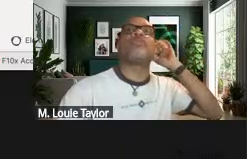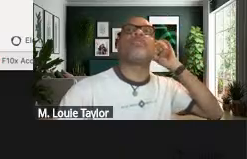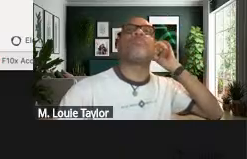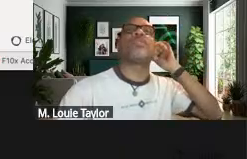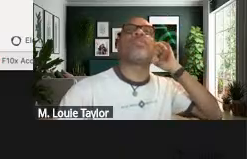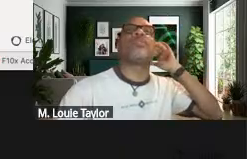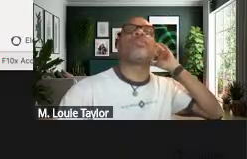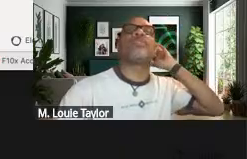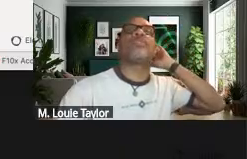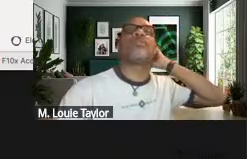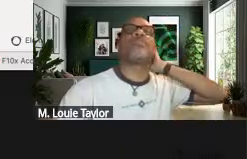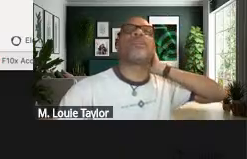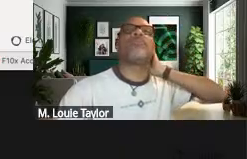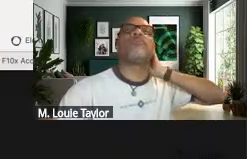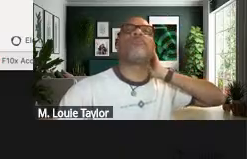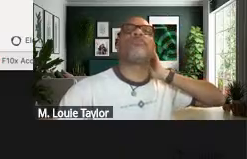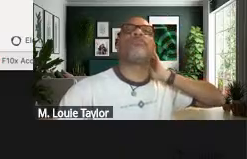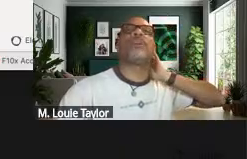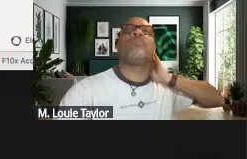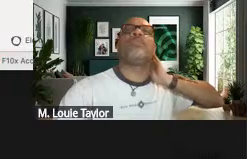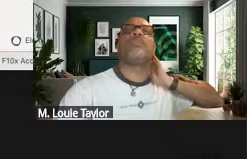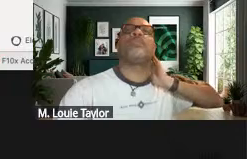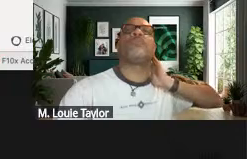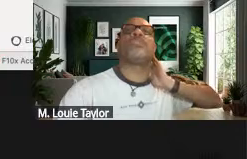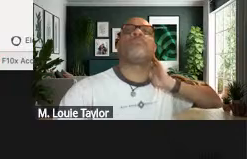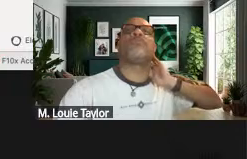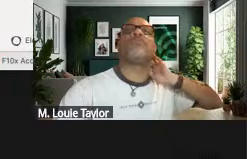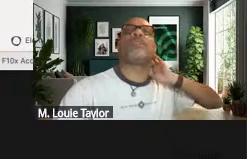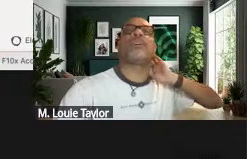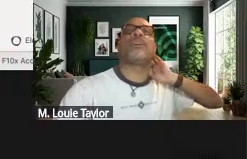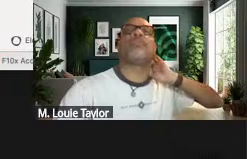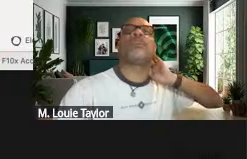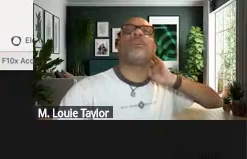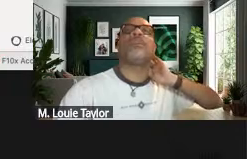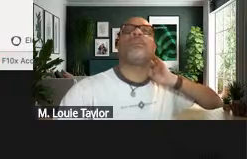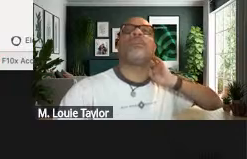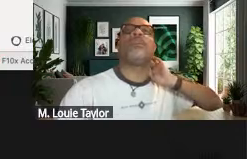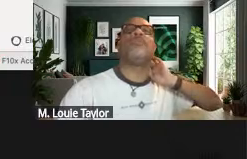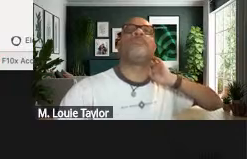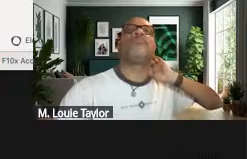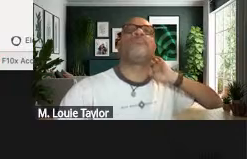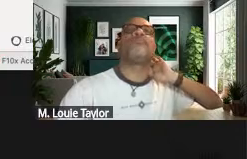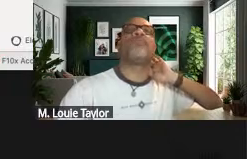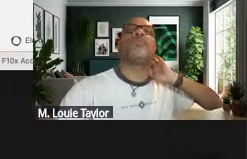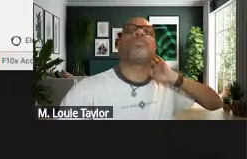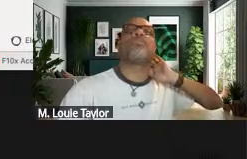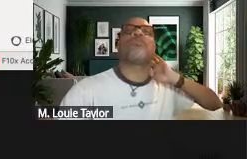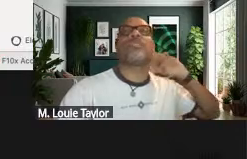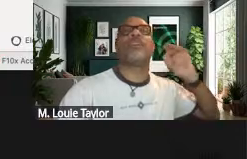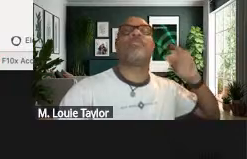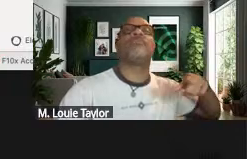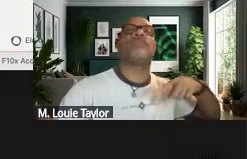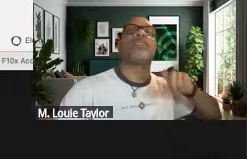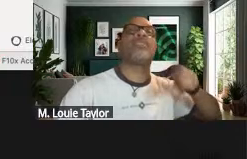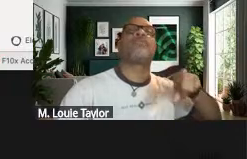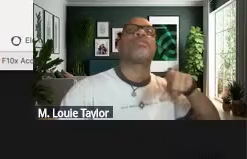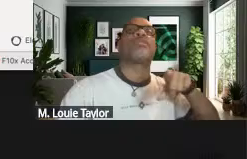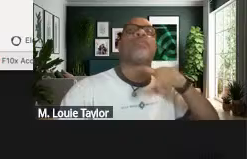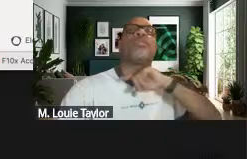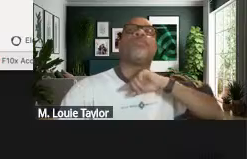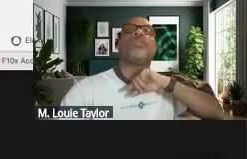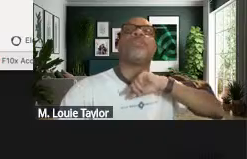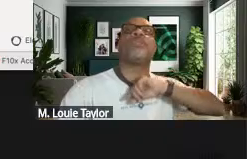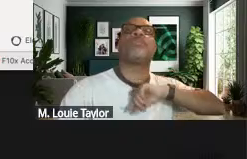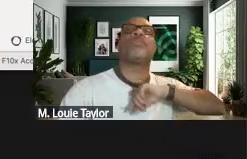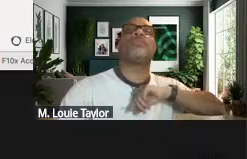balancing drops. They go under your tongue 3 times a day before your main meals and once before bedtime. Which is different than that's a different statement